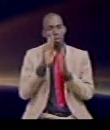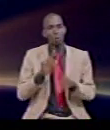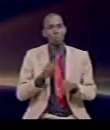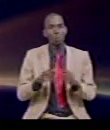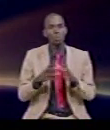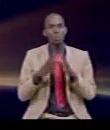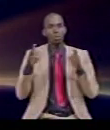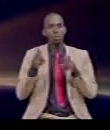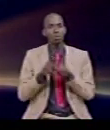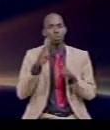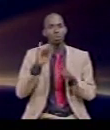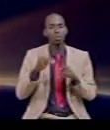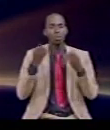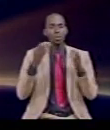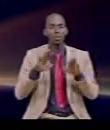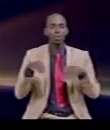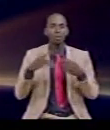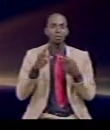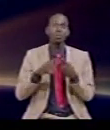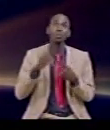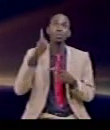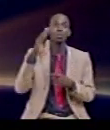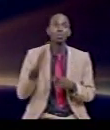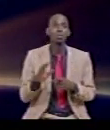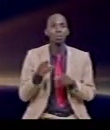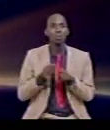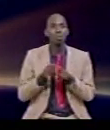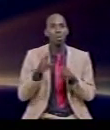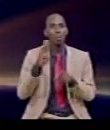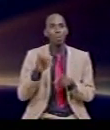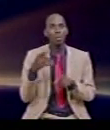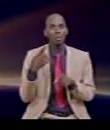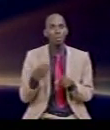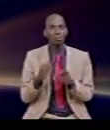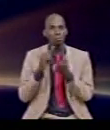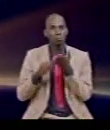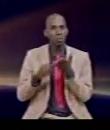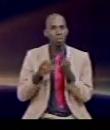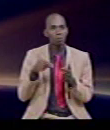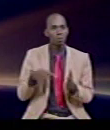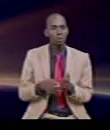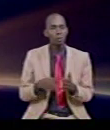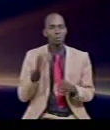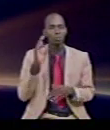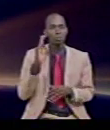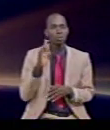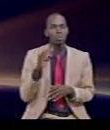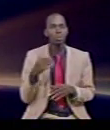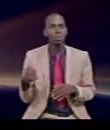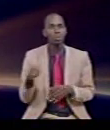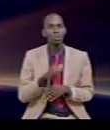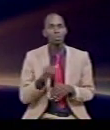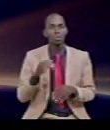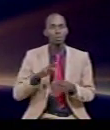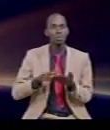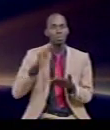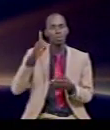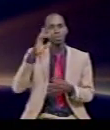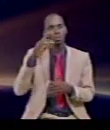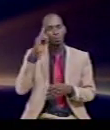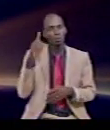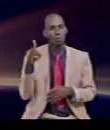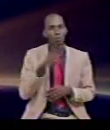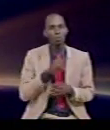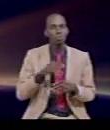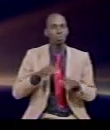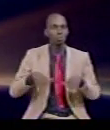unto God. Whilst by the experiment of this ministration they glorify God for your professed subjection unto